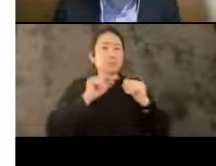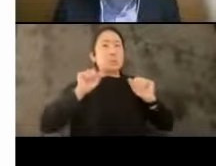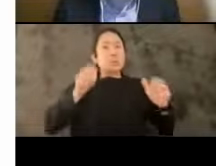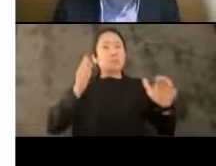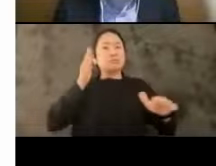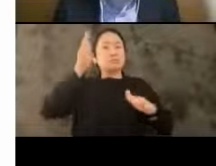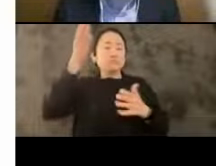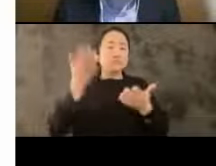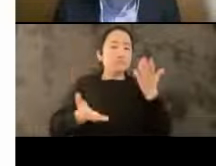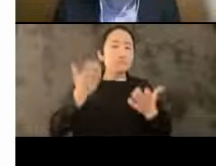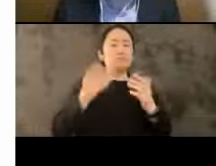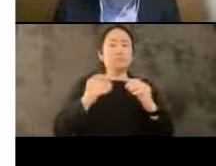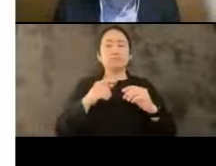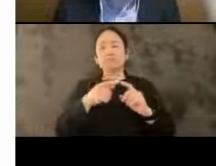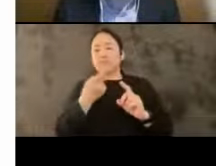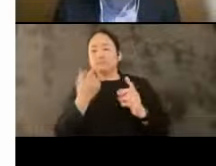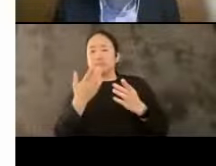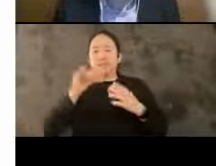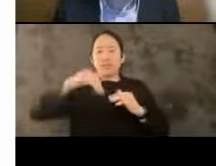there was,